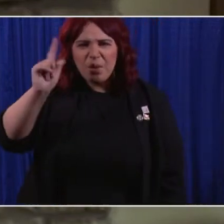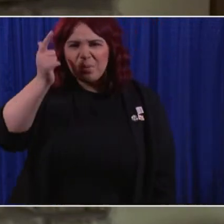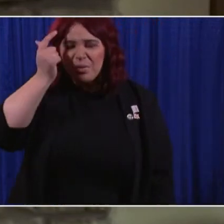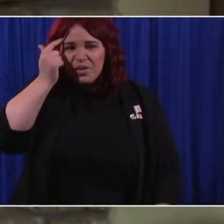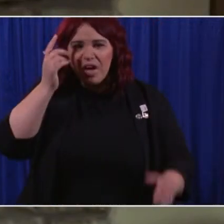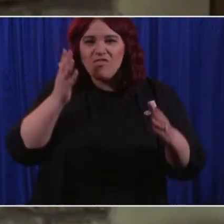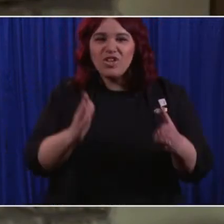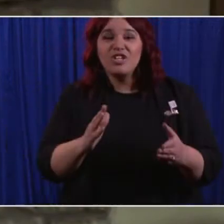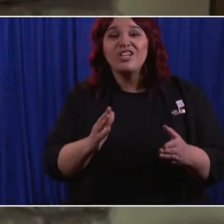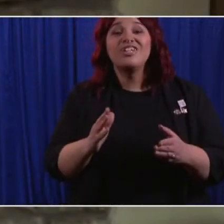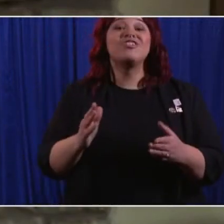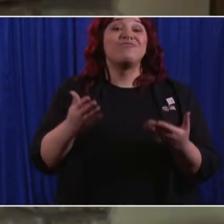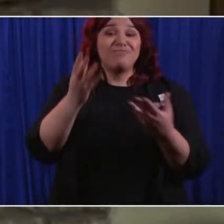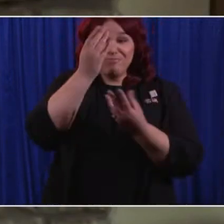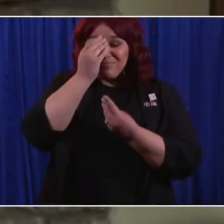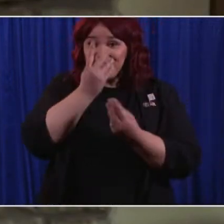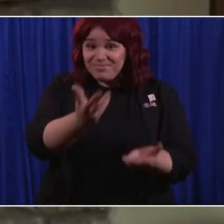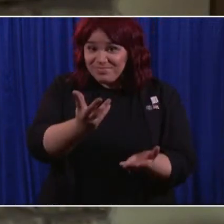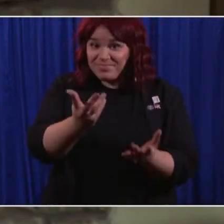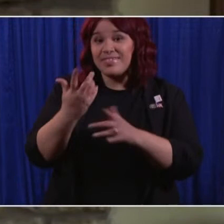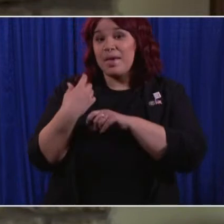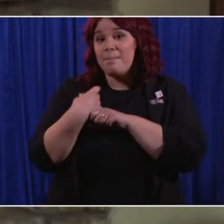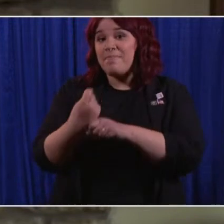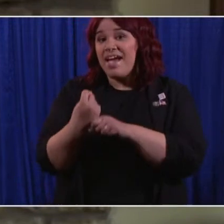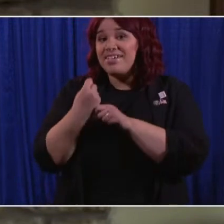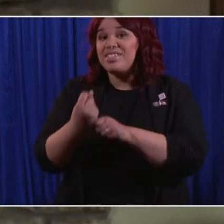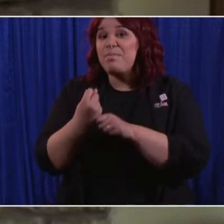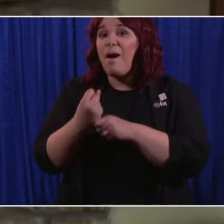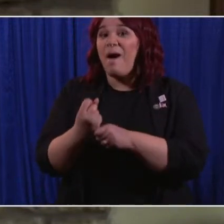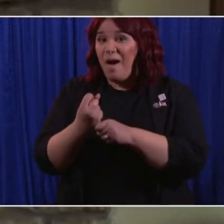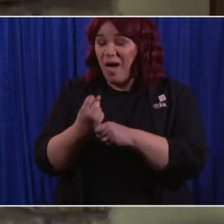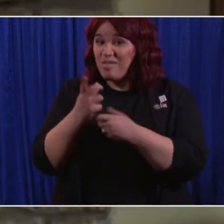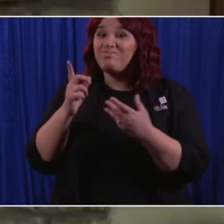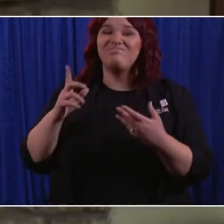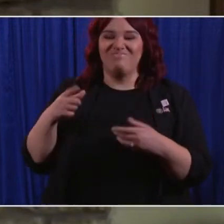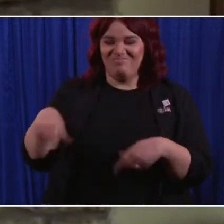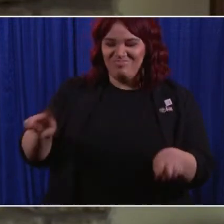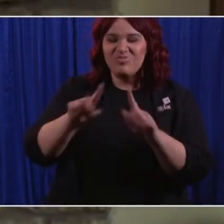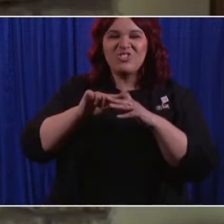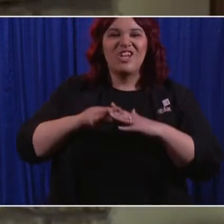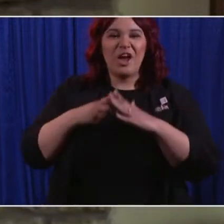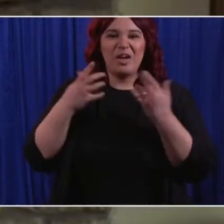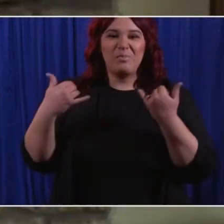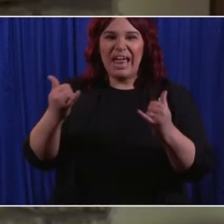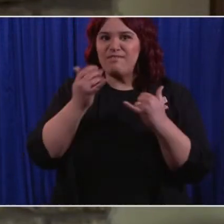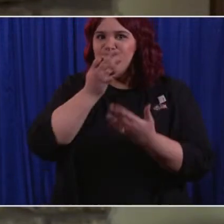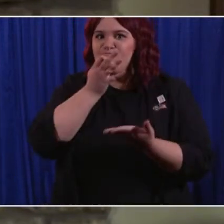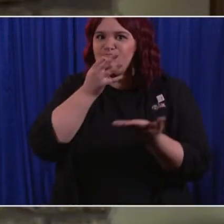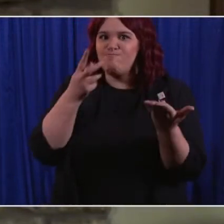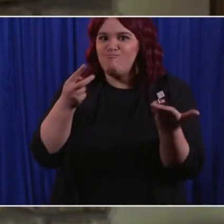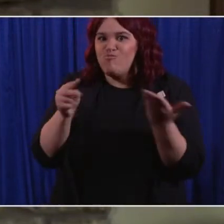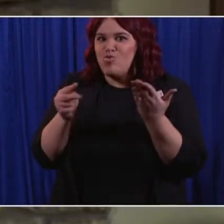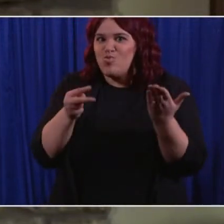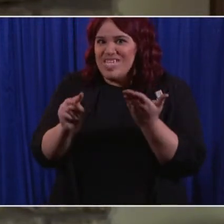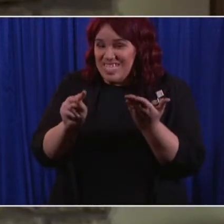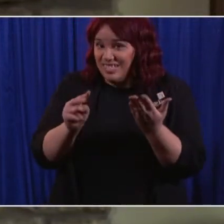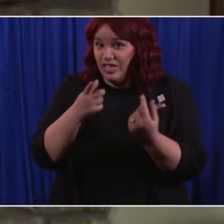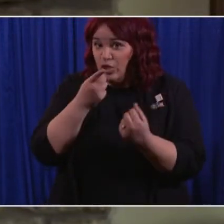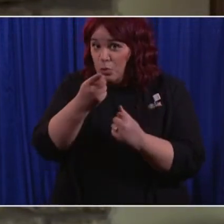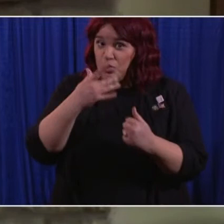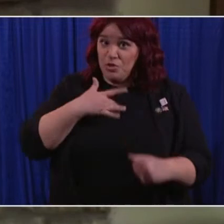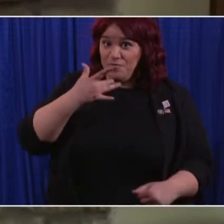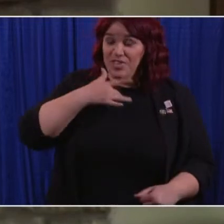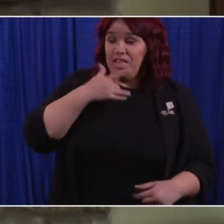sport, baseball, starts up in just a little bit more than 2 weeks. Do you expect to be able to ramp up the